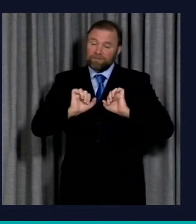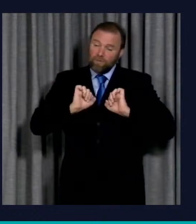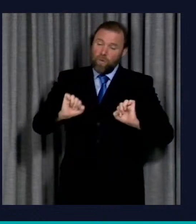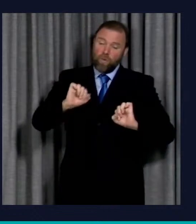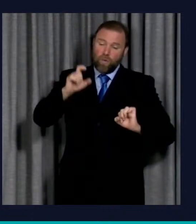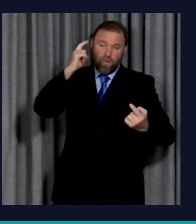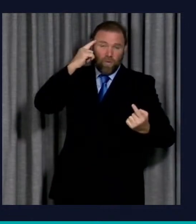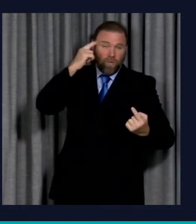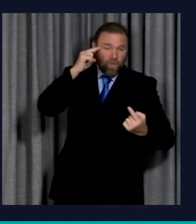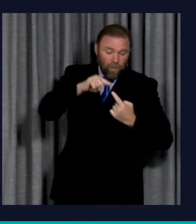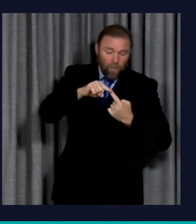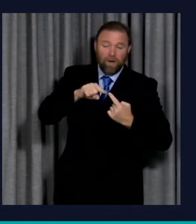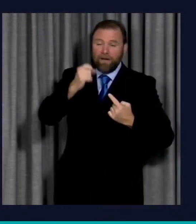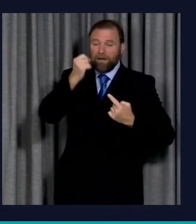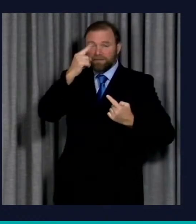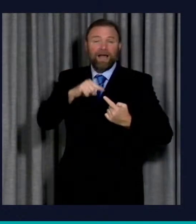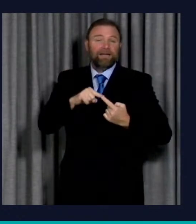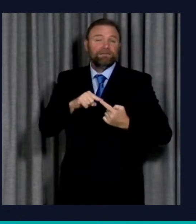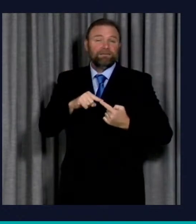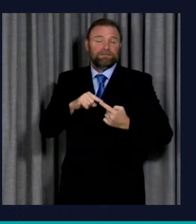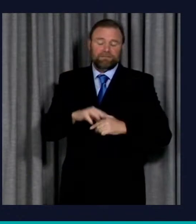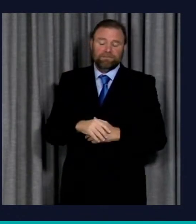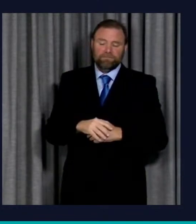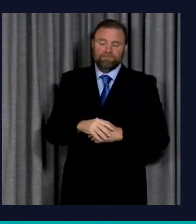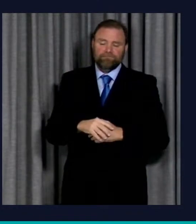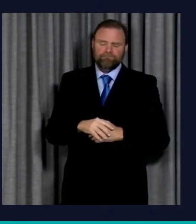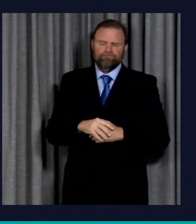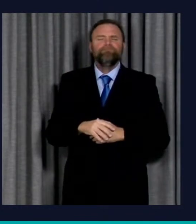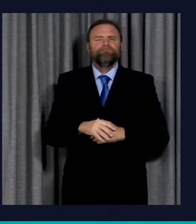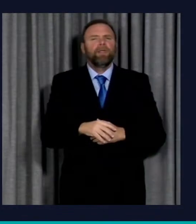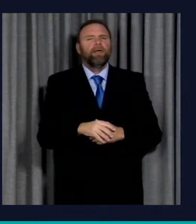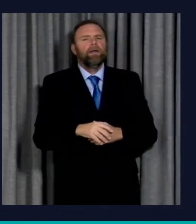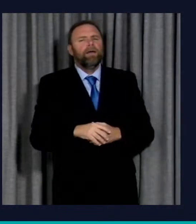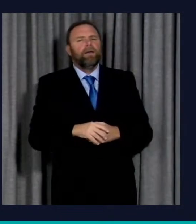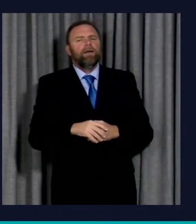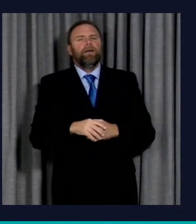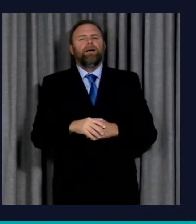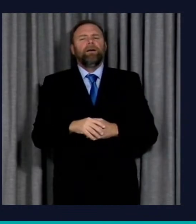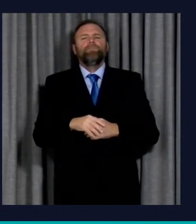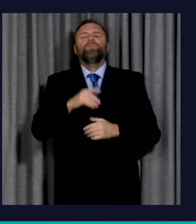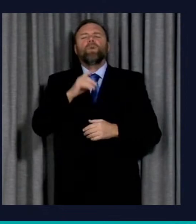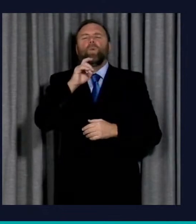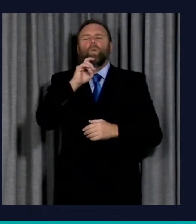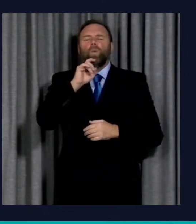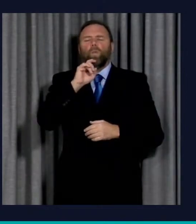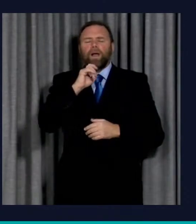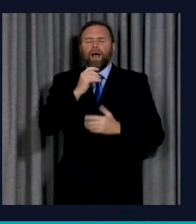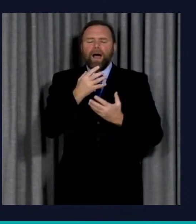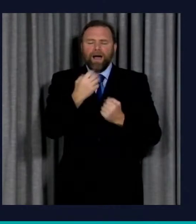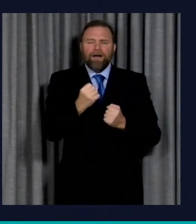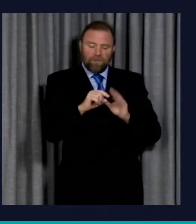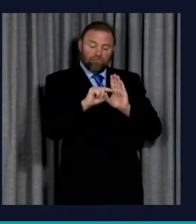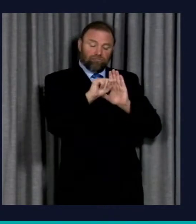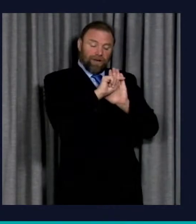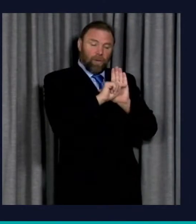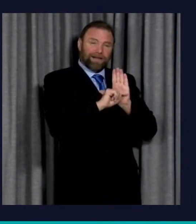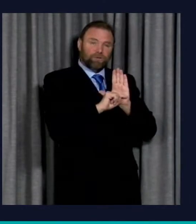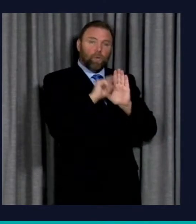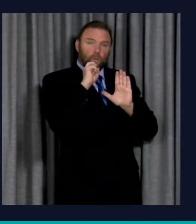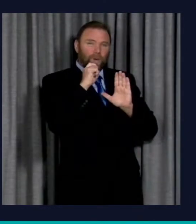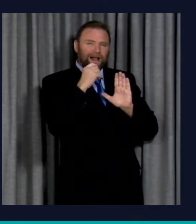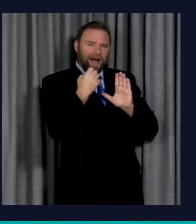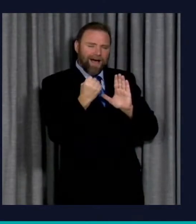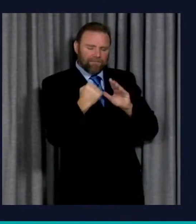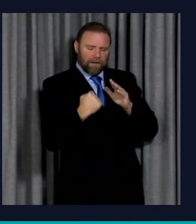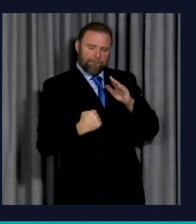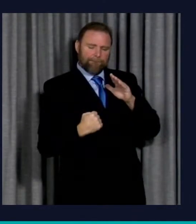the harm that it does. We will have in regulations a maximum number